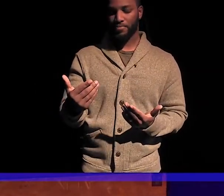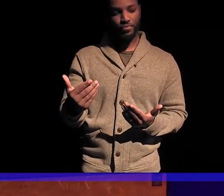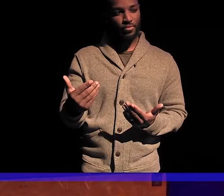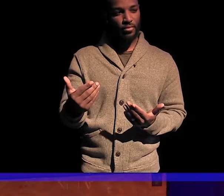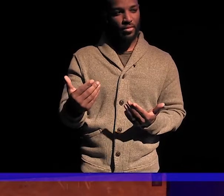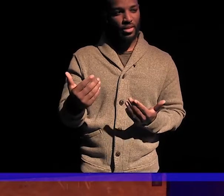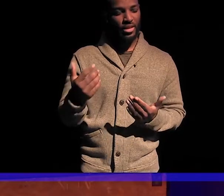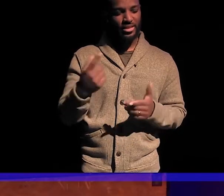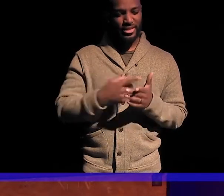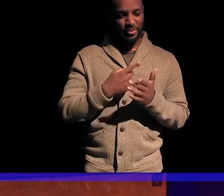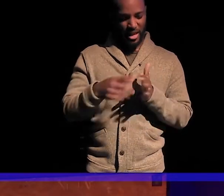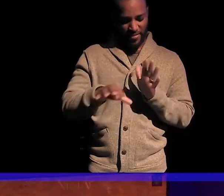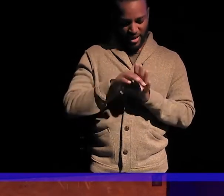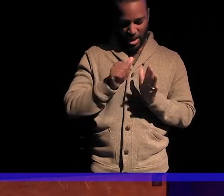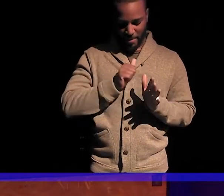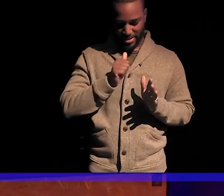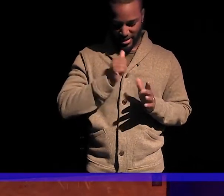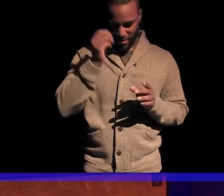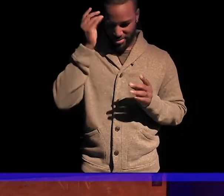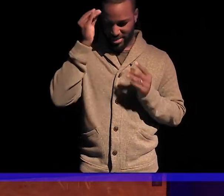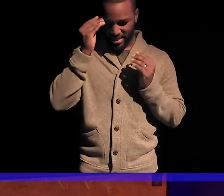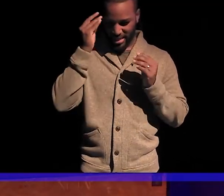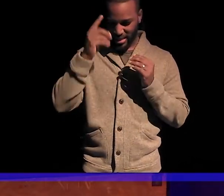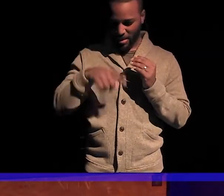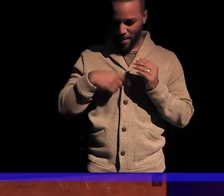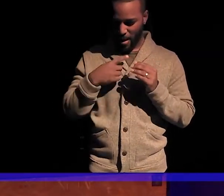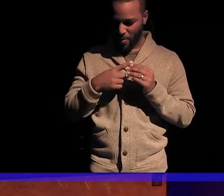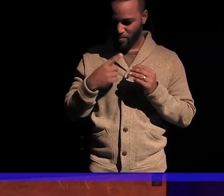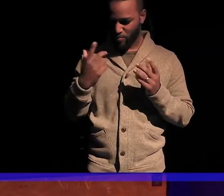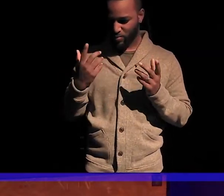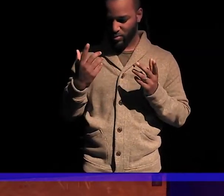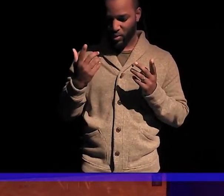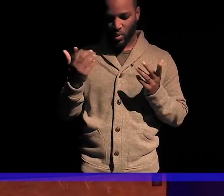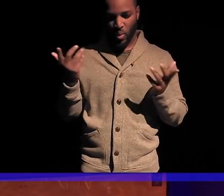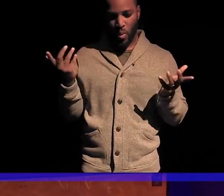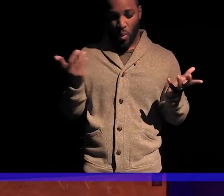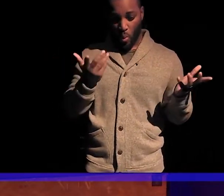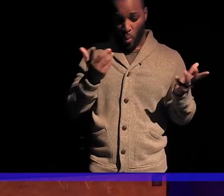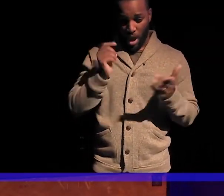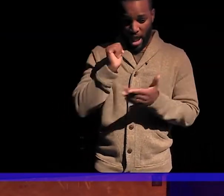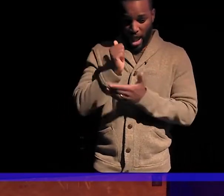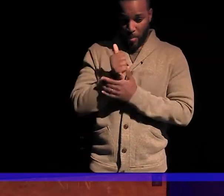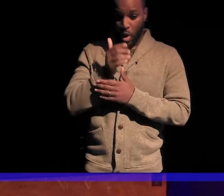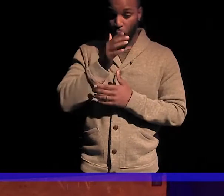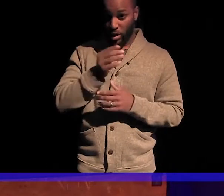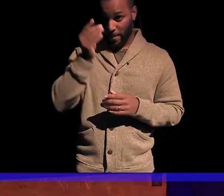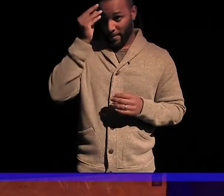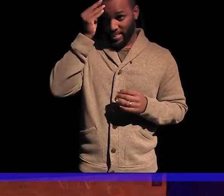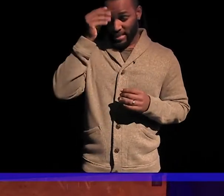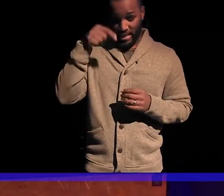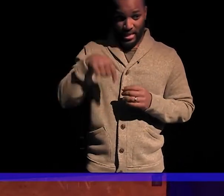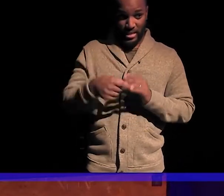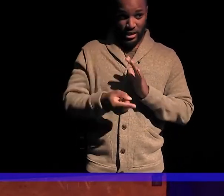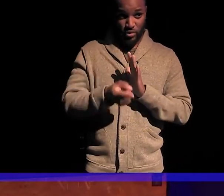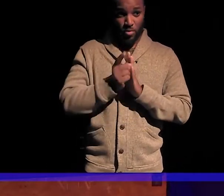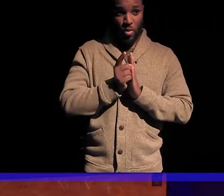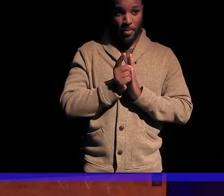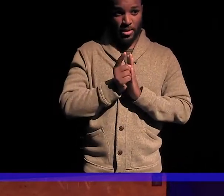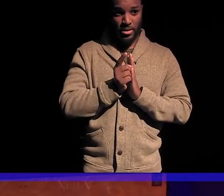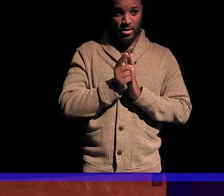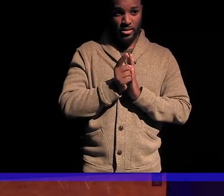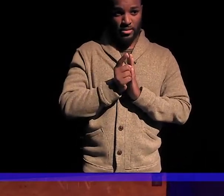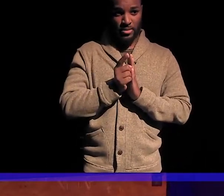And I find myself thinking about what Abraham would have been thinking in this moment,